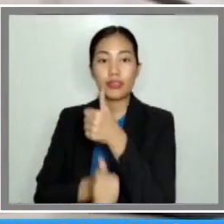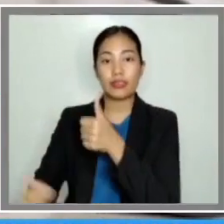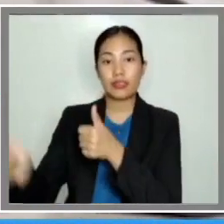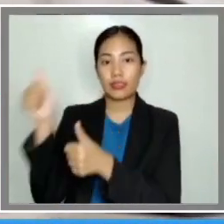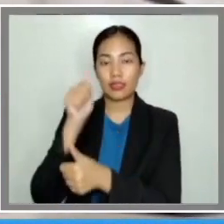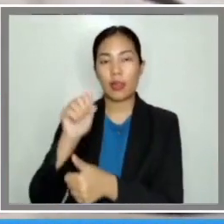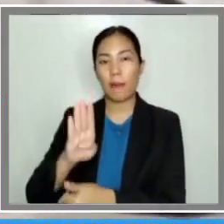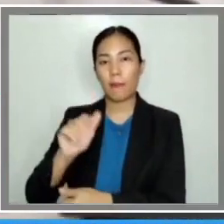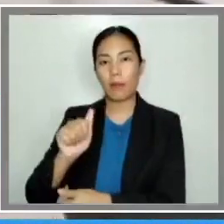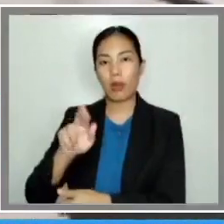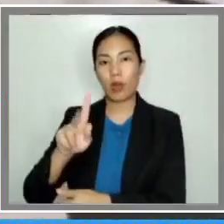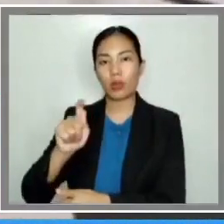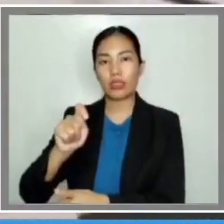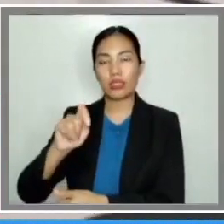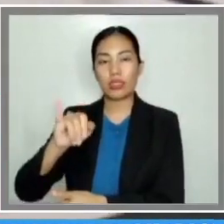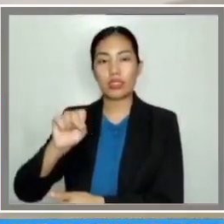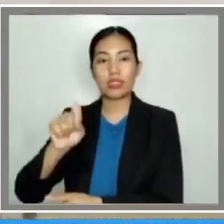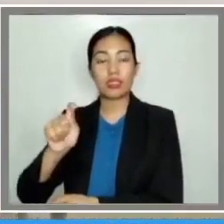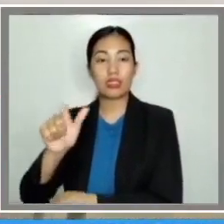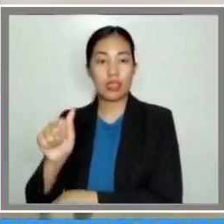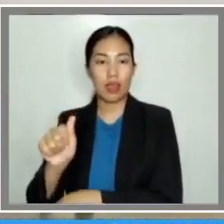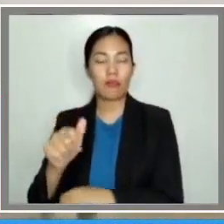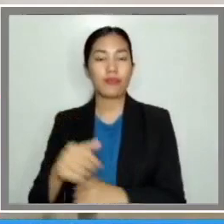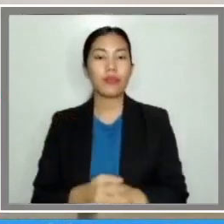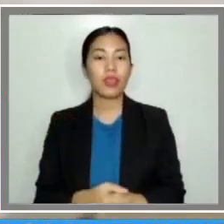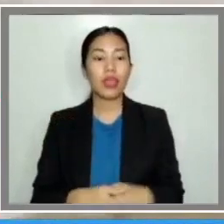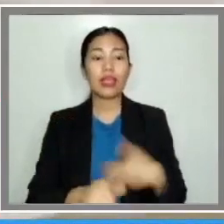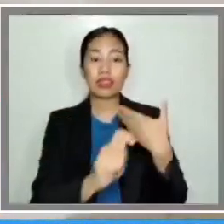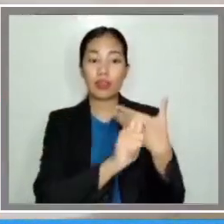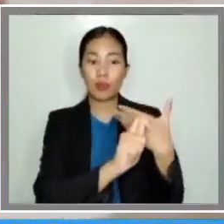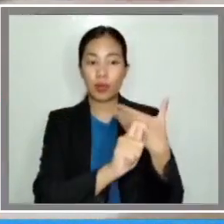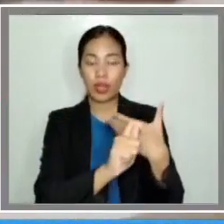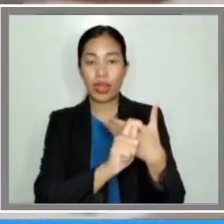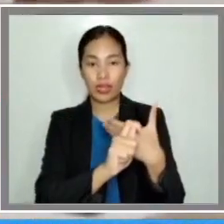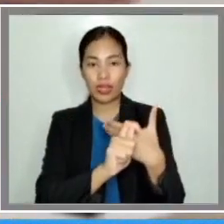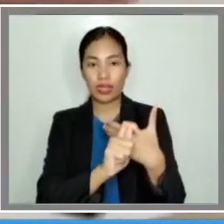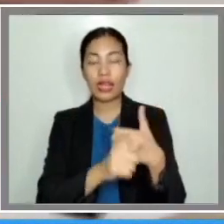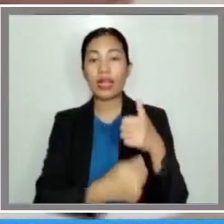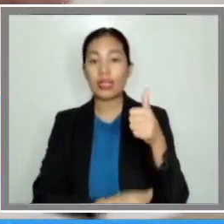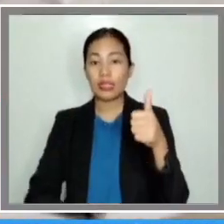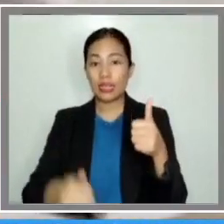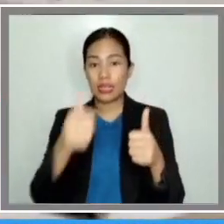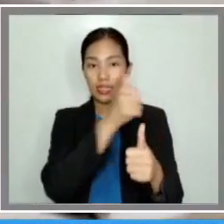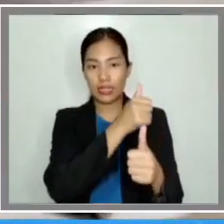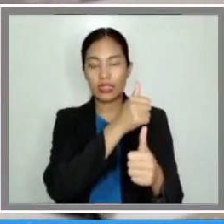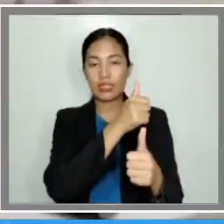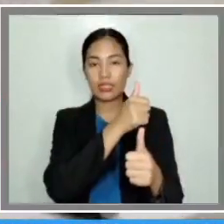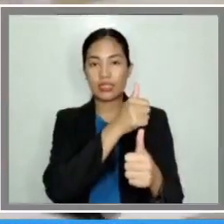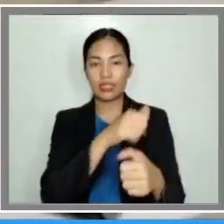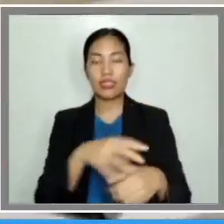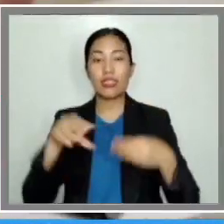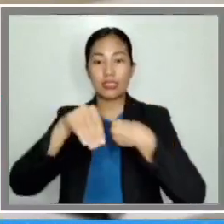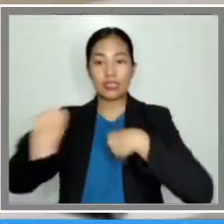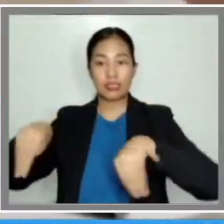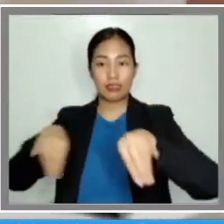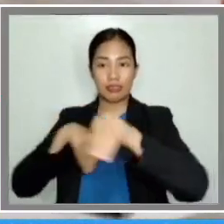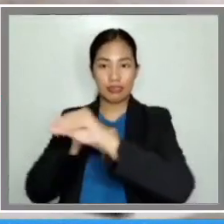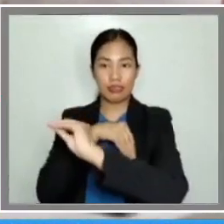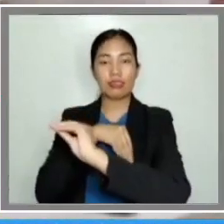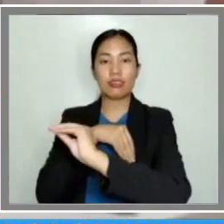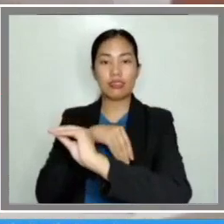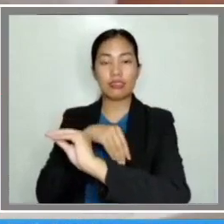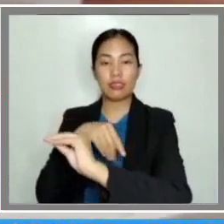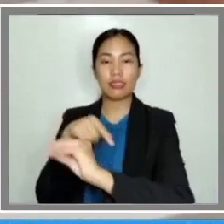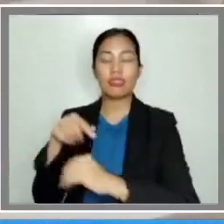Bautista. Siya ang magiging complete pansamantala nitong outgoing LTO Chief Assistant Secretary J.R. Tugade